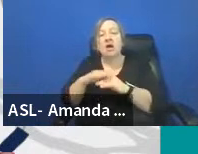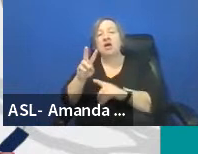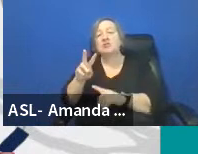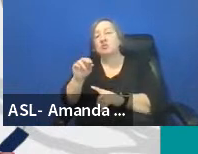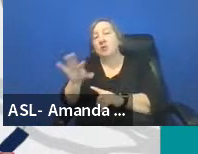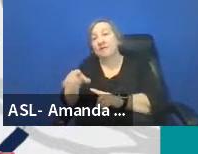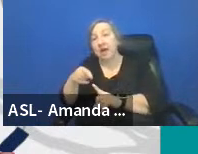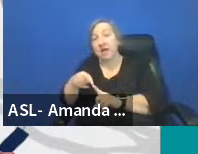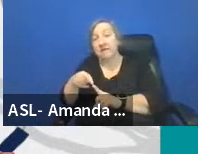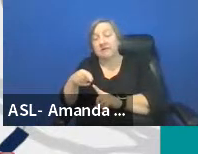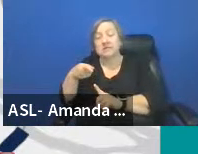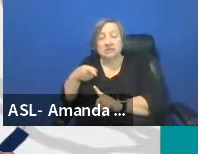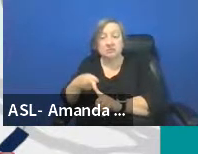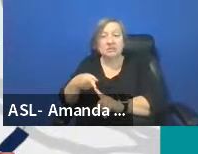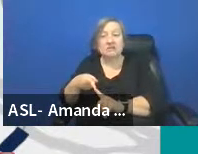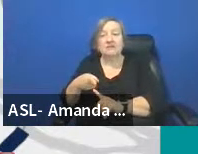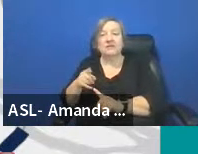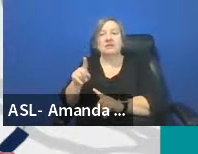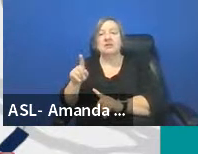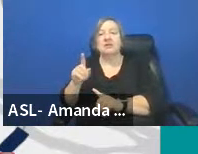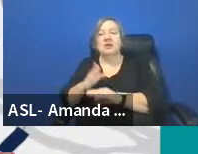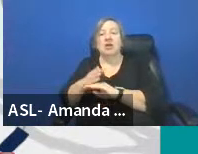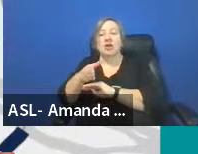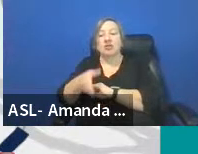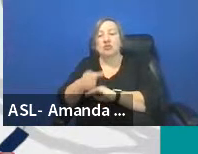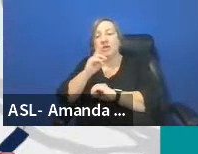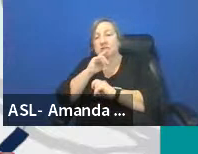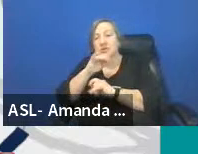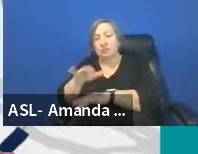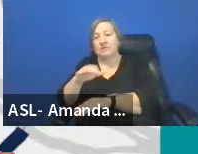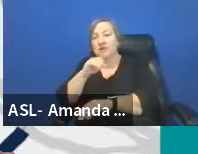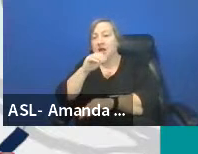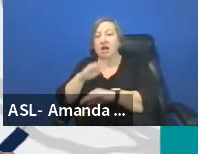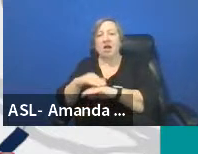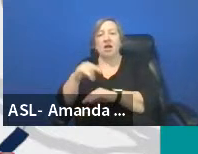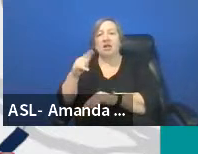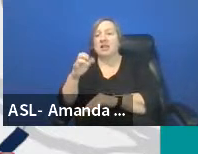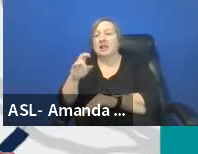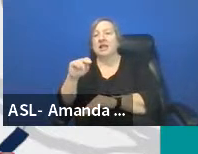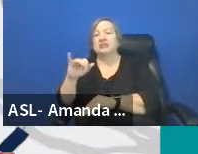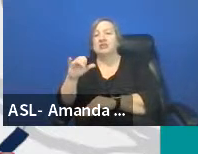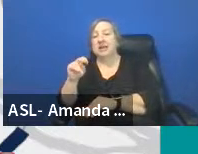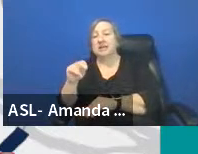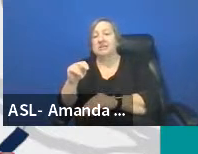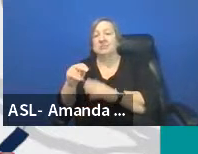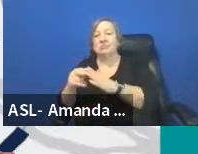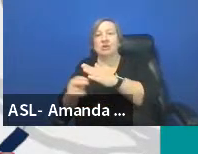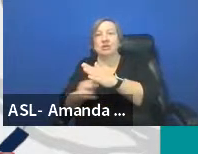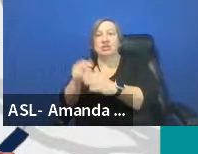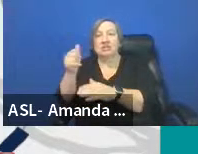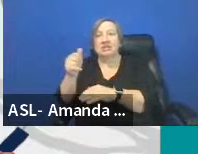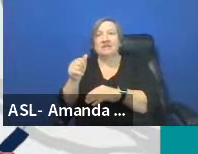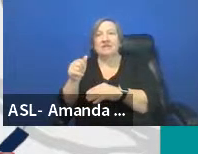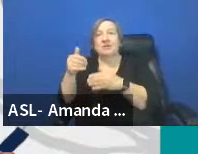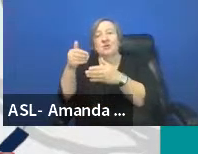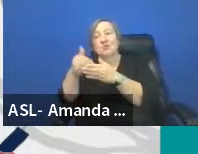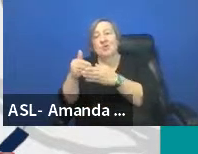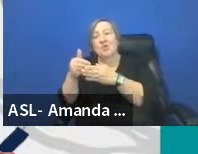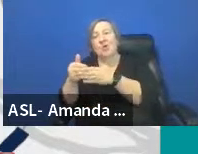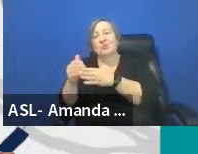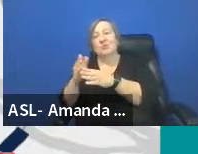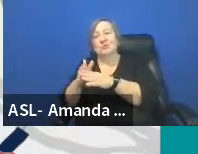They're looking to toll just across the river. So not on the Glen Jackson Bridge itself, but pretty close to the border. So it could end